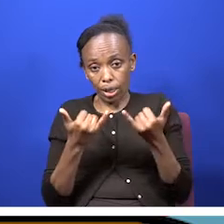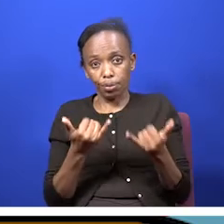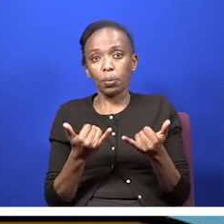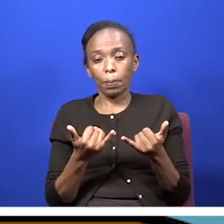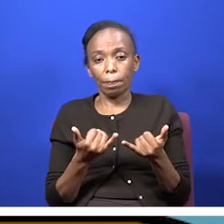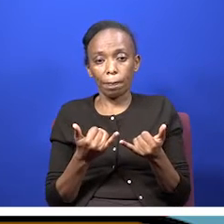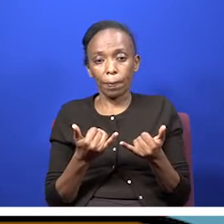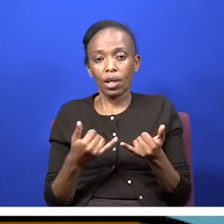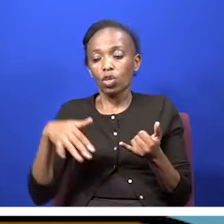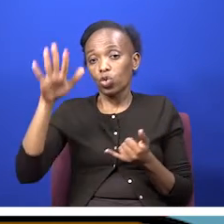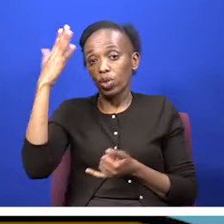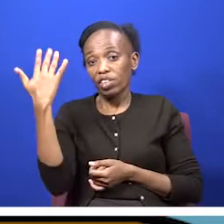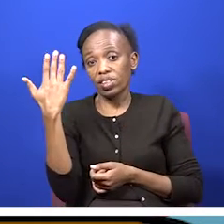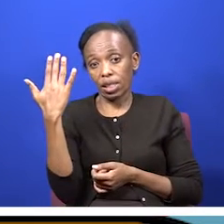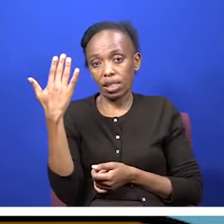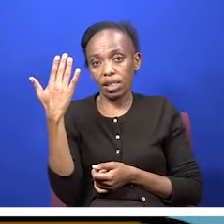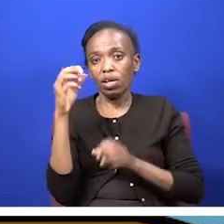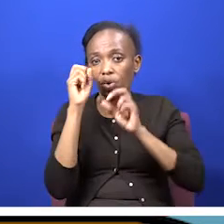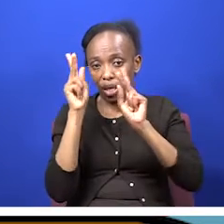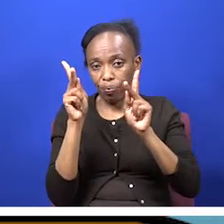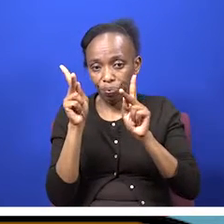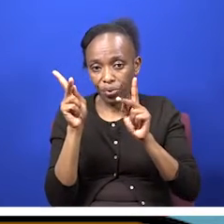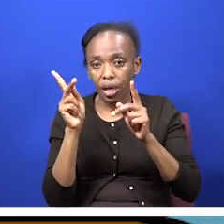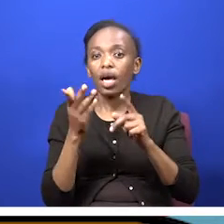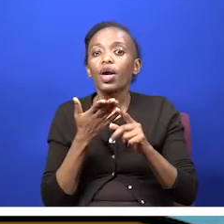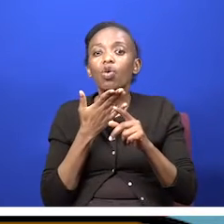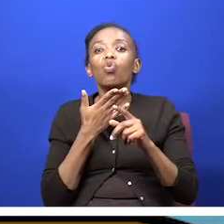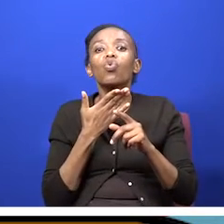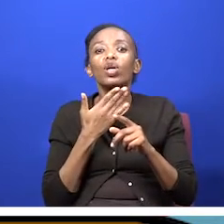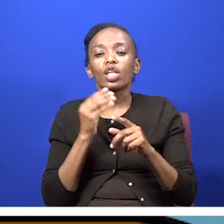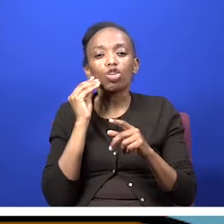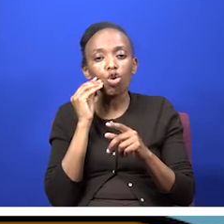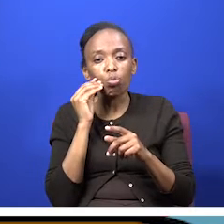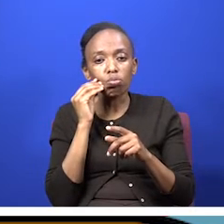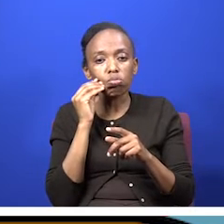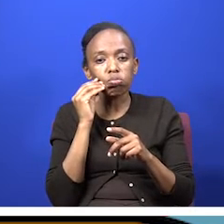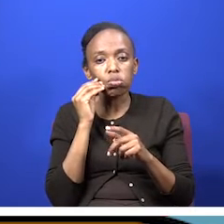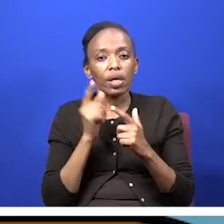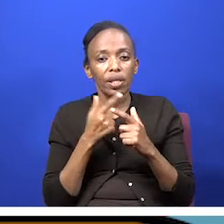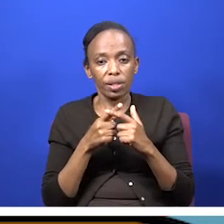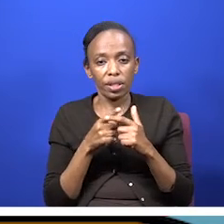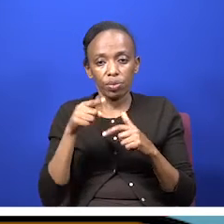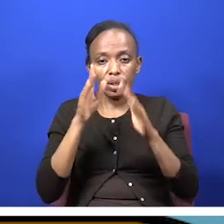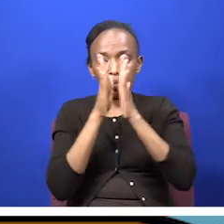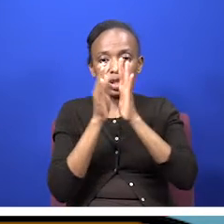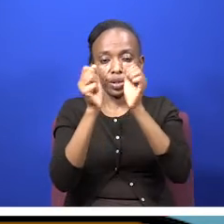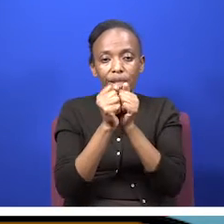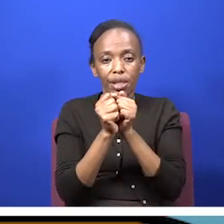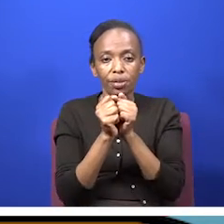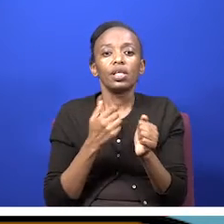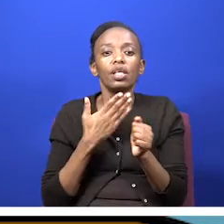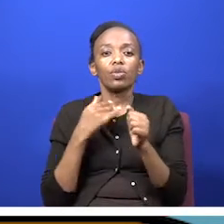right now to lift their hands, okay? And I want, there at home, you lift your hands and then we